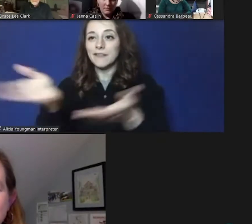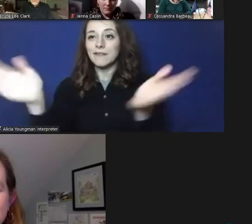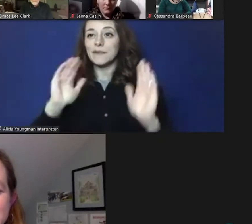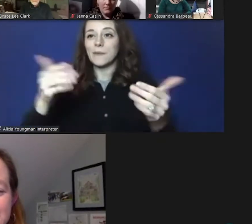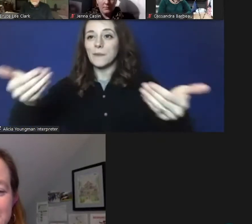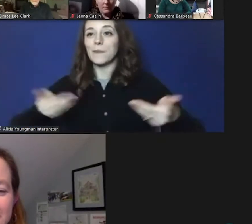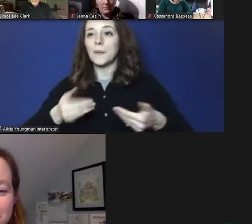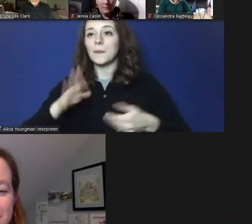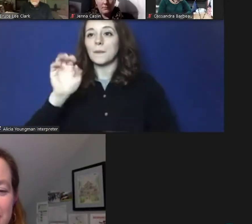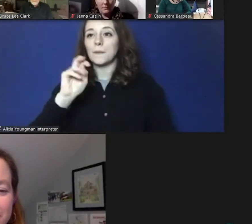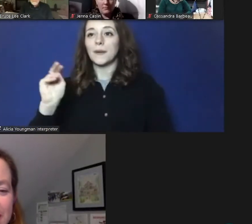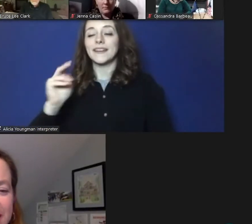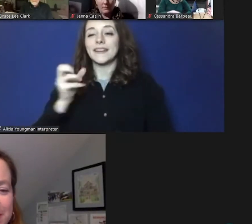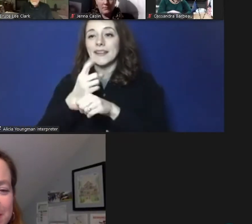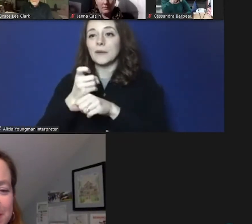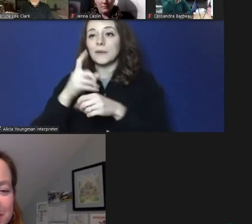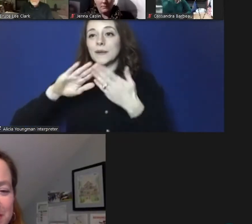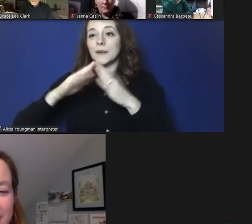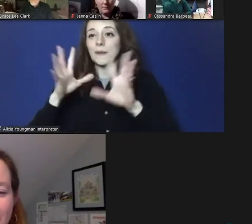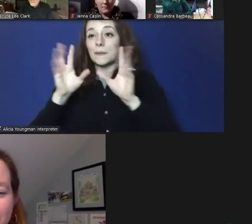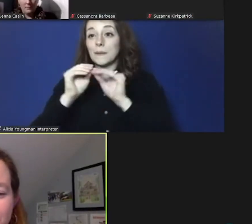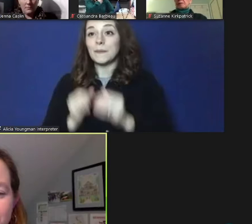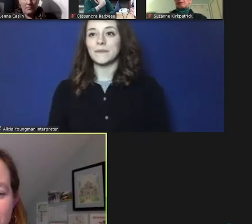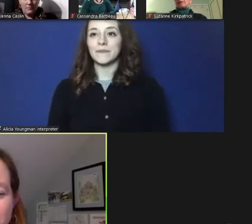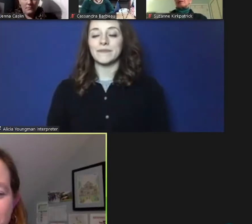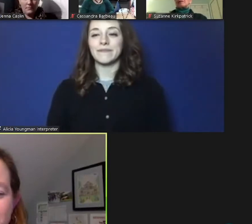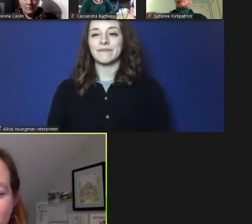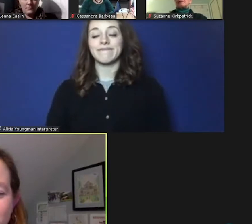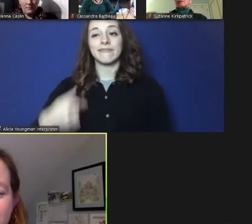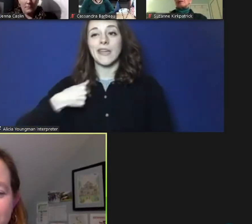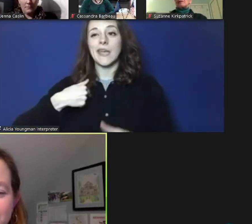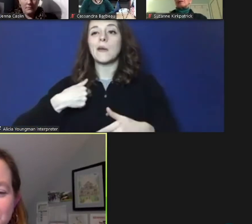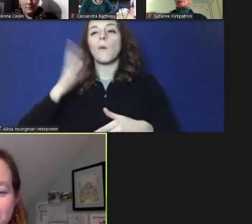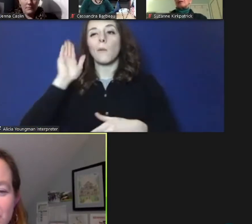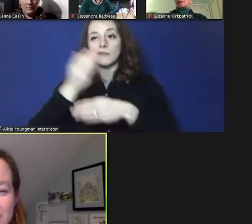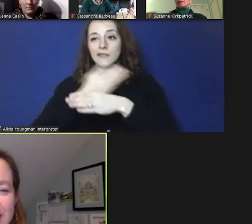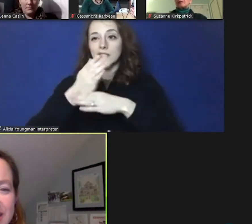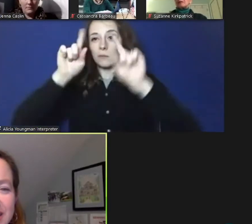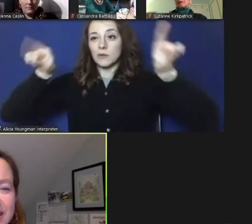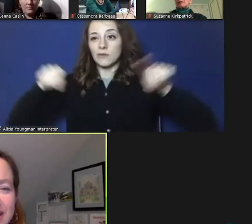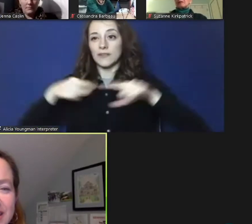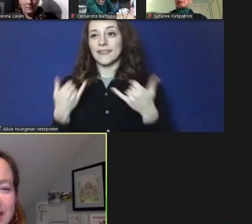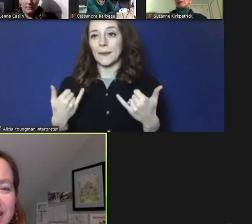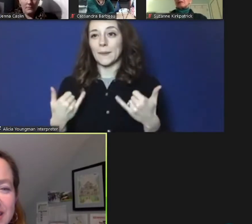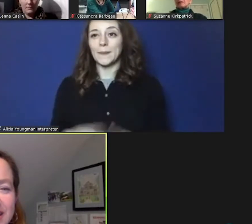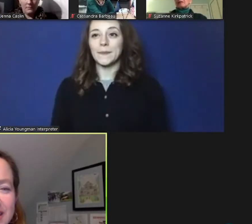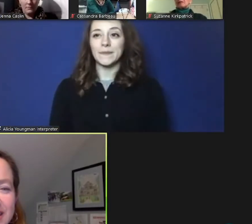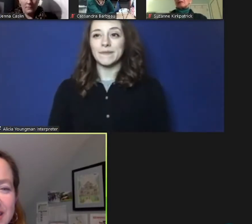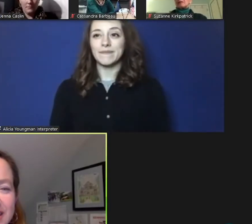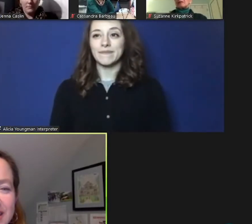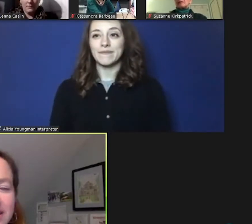to Bennington's annual town meeting day. I'm going to share my screen.